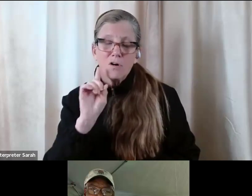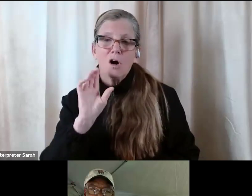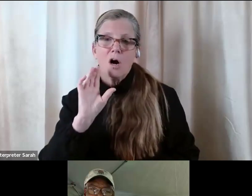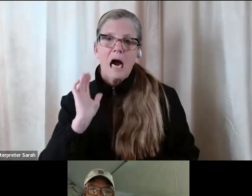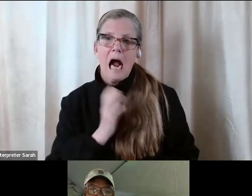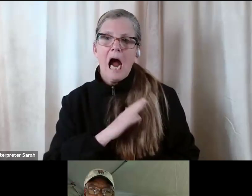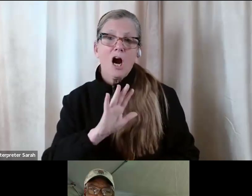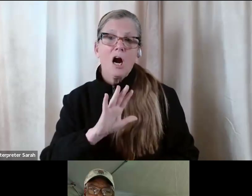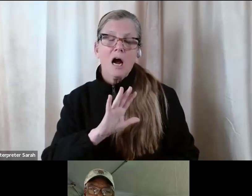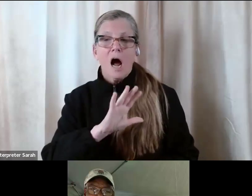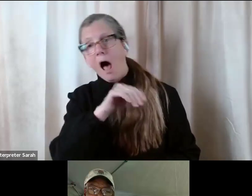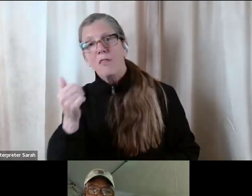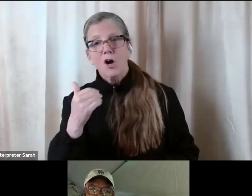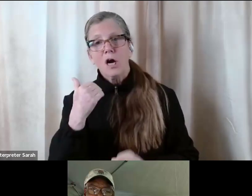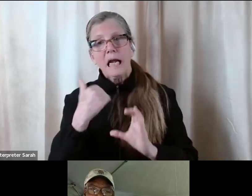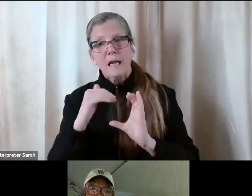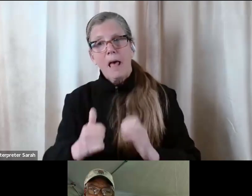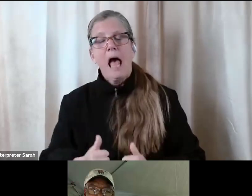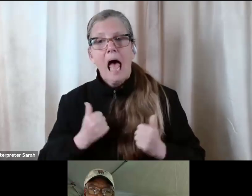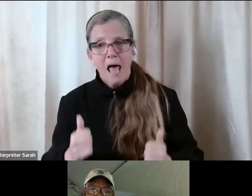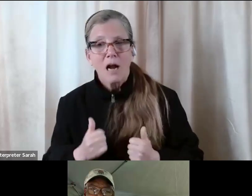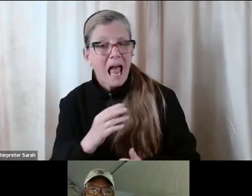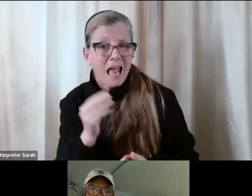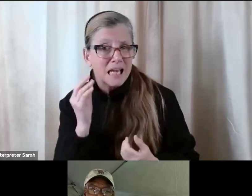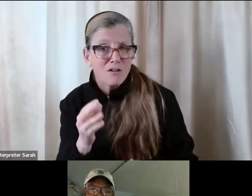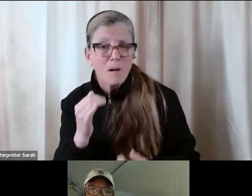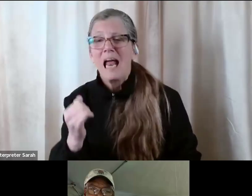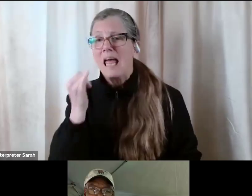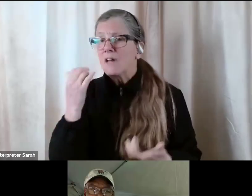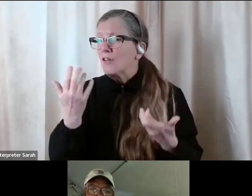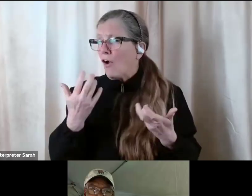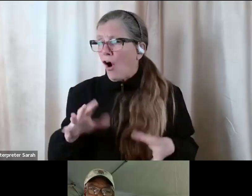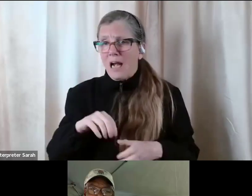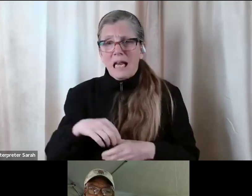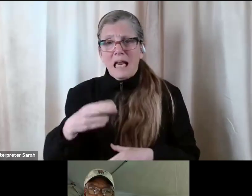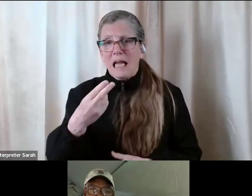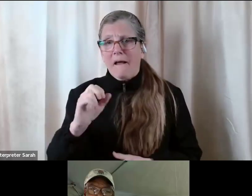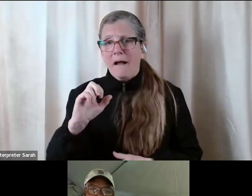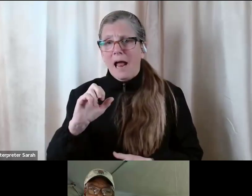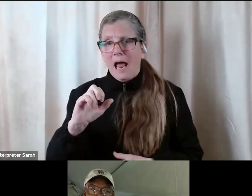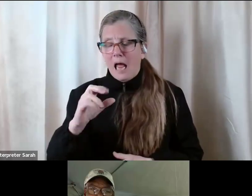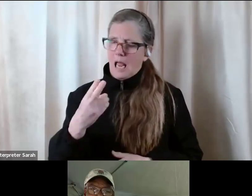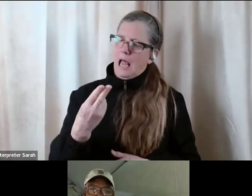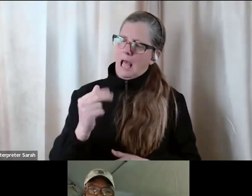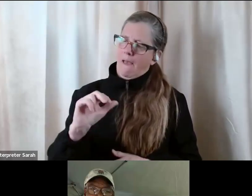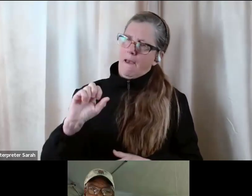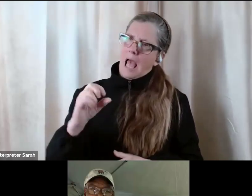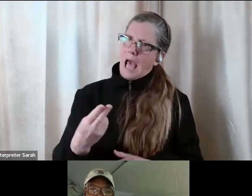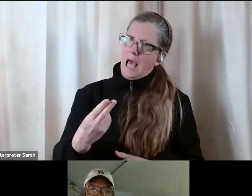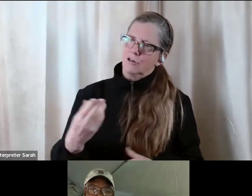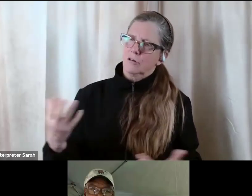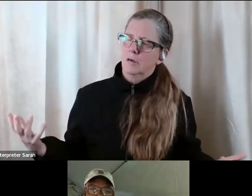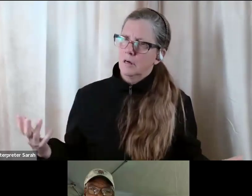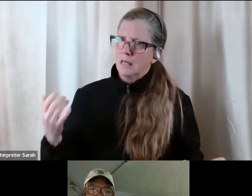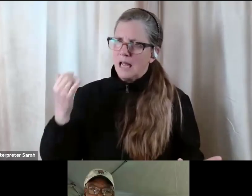information if in fact information is in a hash format? So how do they know it's me that signed up? Yeah, it's a great